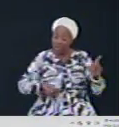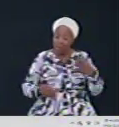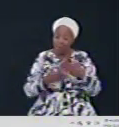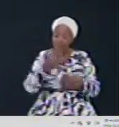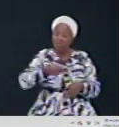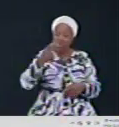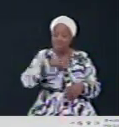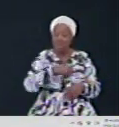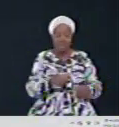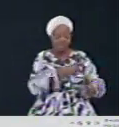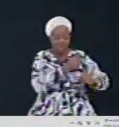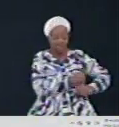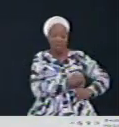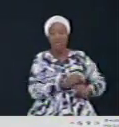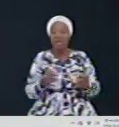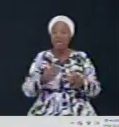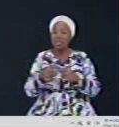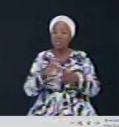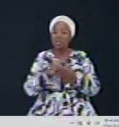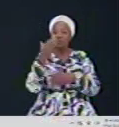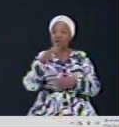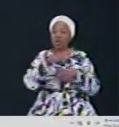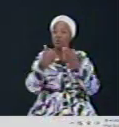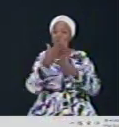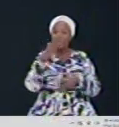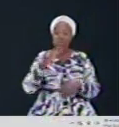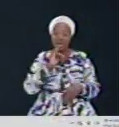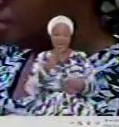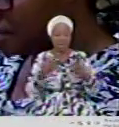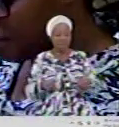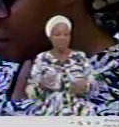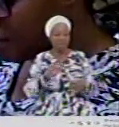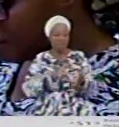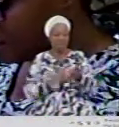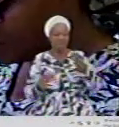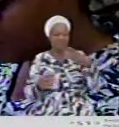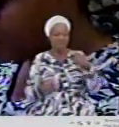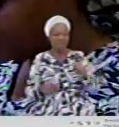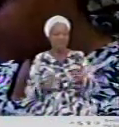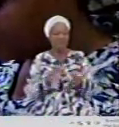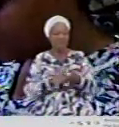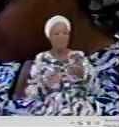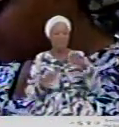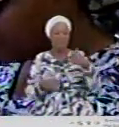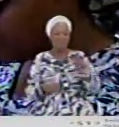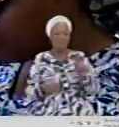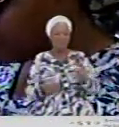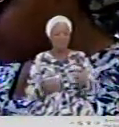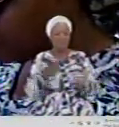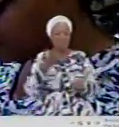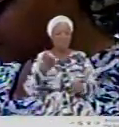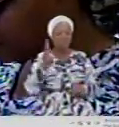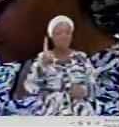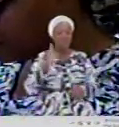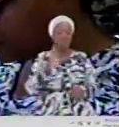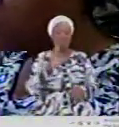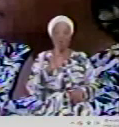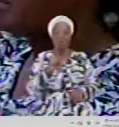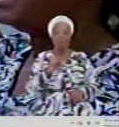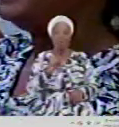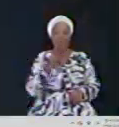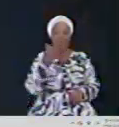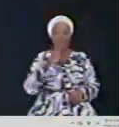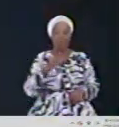his habitation. That's why those things are happening. Look at verse 10. In verse 10, there shall no evil befall